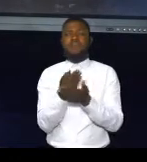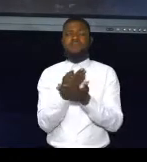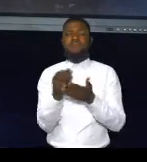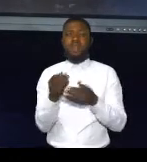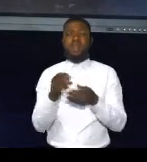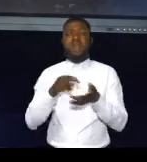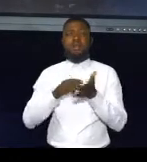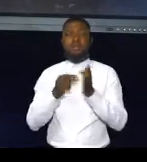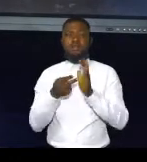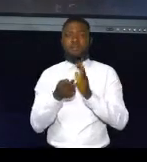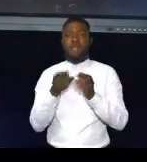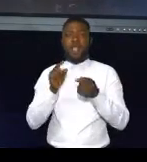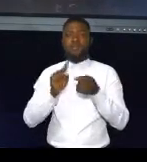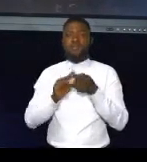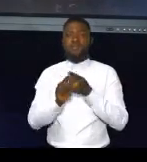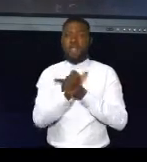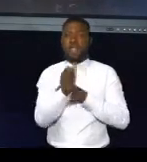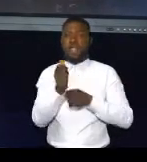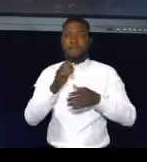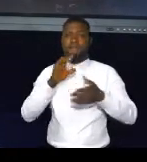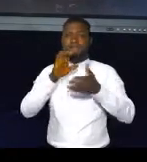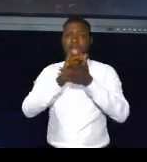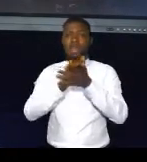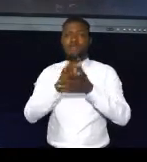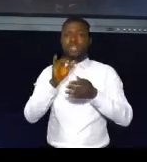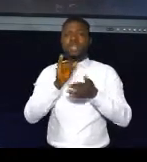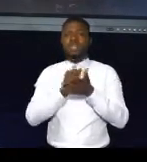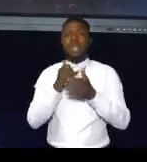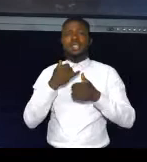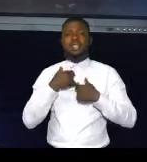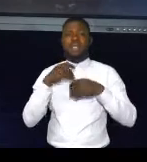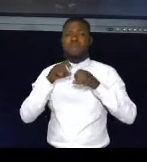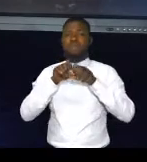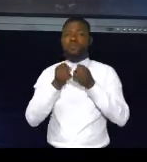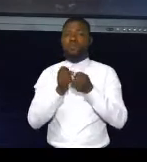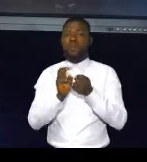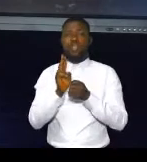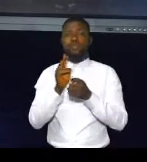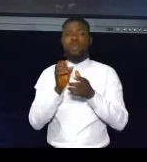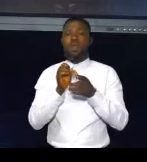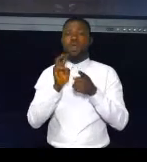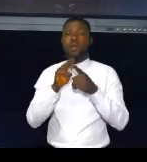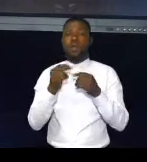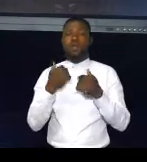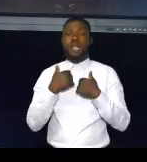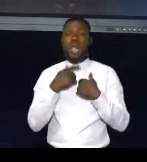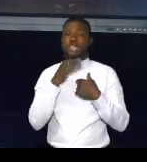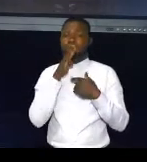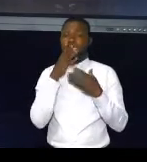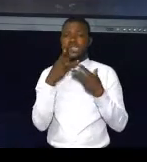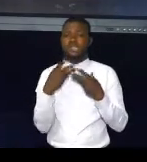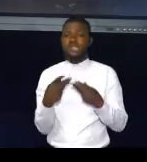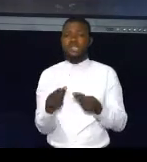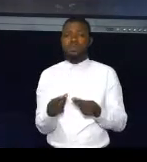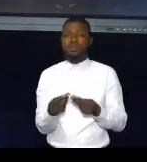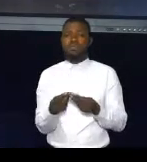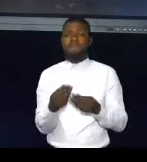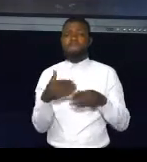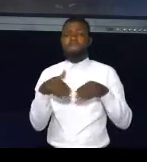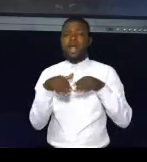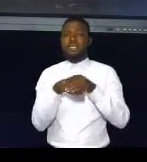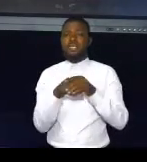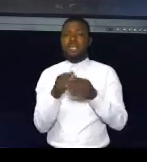Marital failure refers to a marriage that has broken up or has been